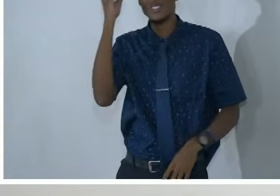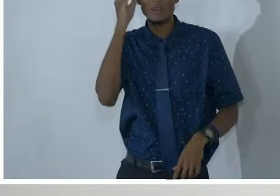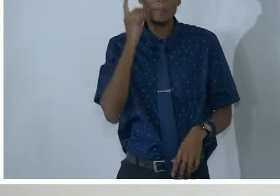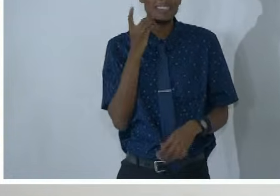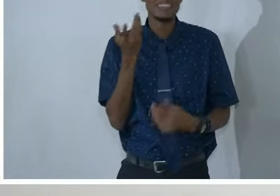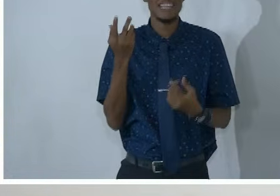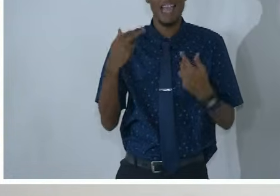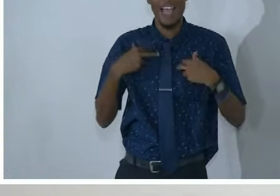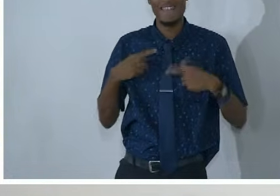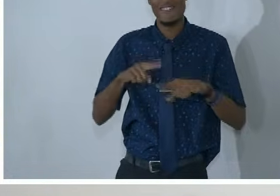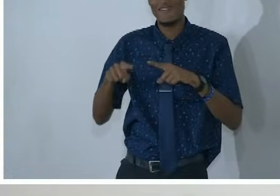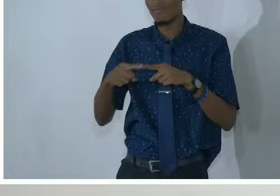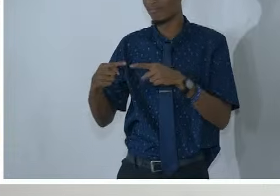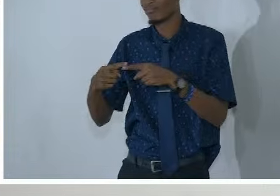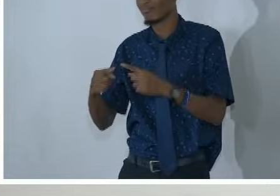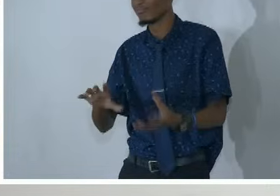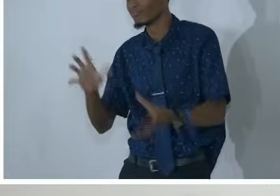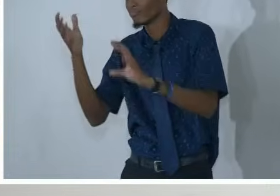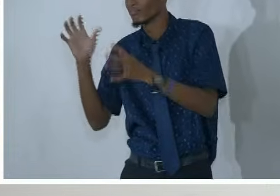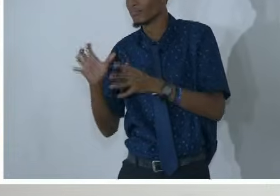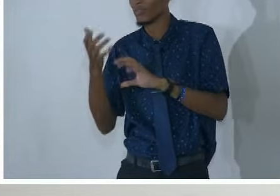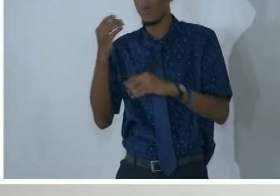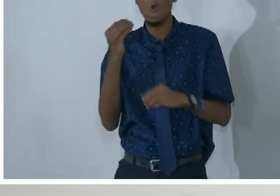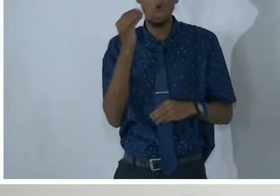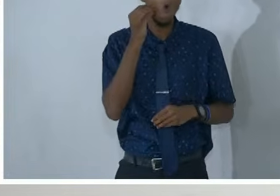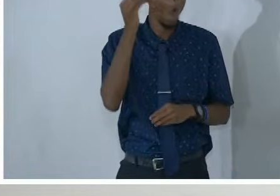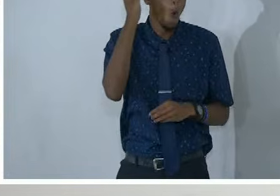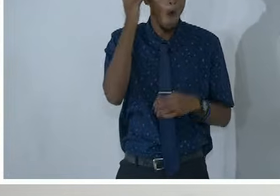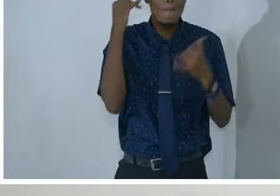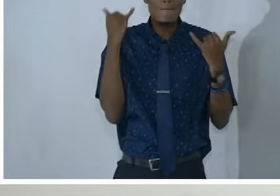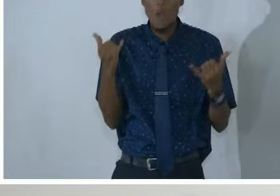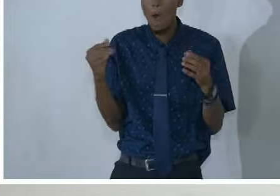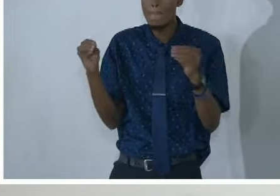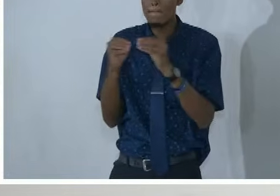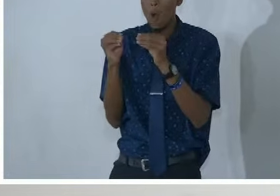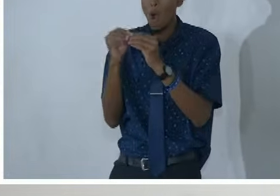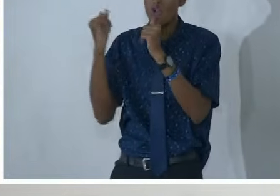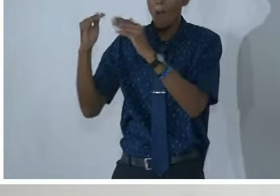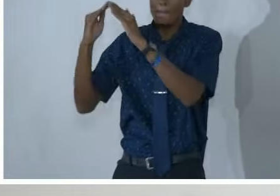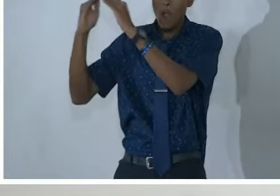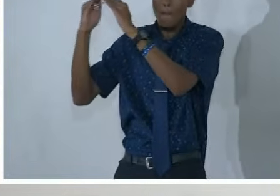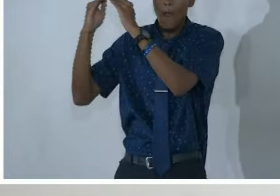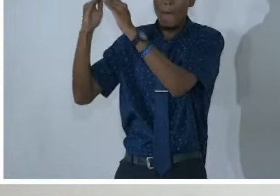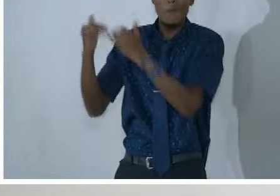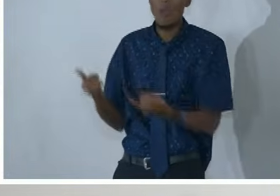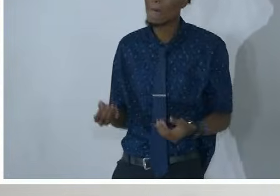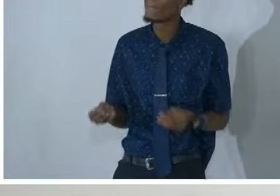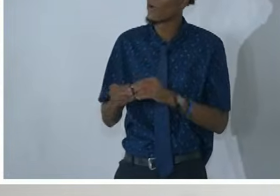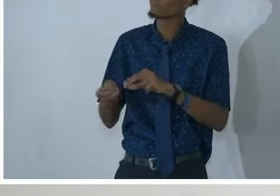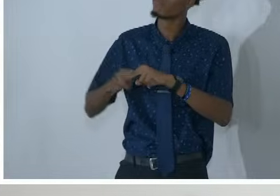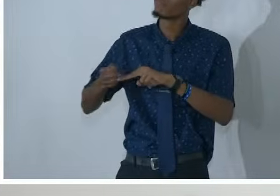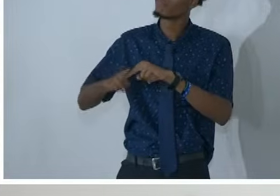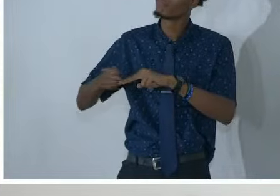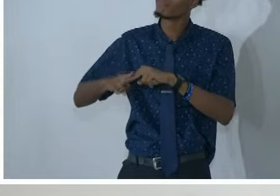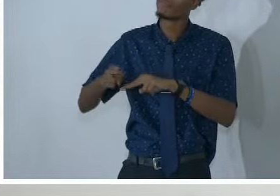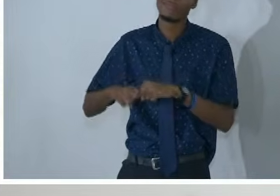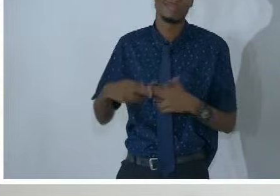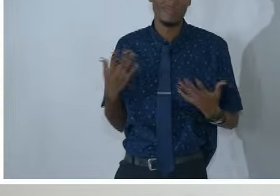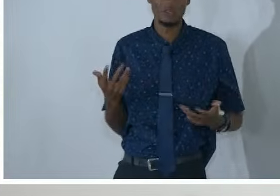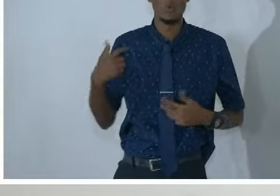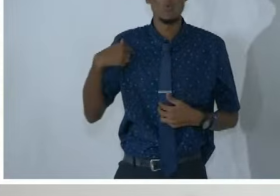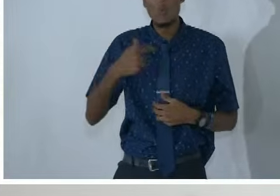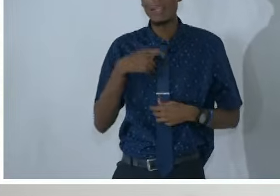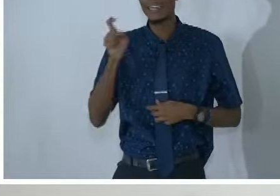homes, unfortunately, are becoming war zones. And we need for these families to